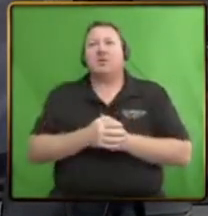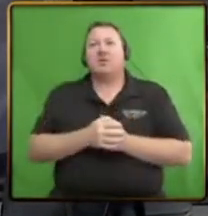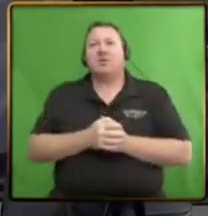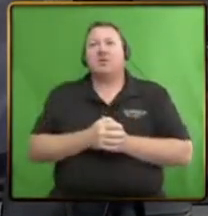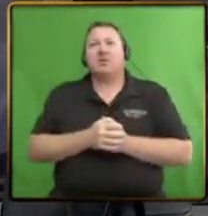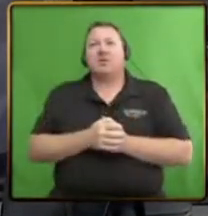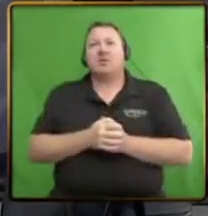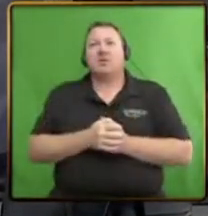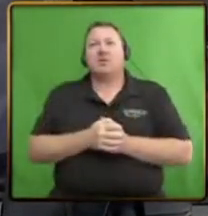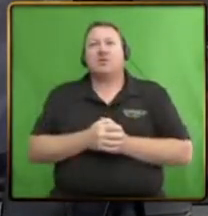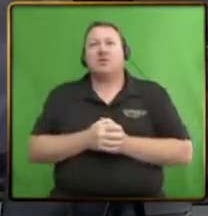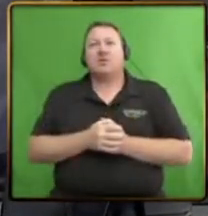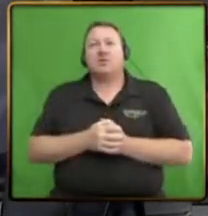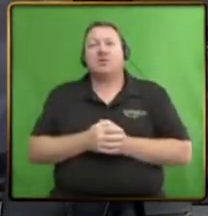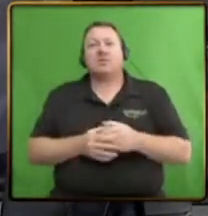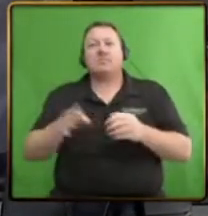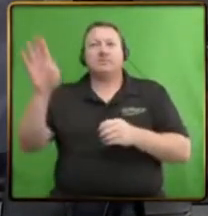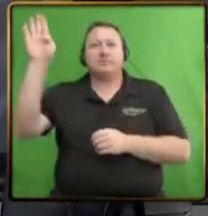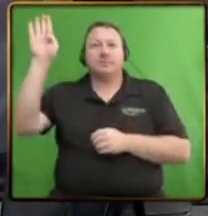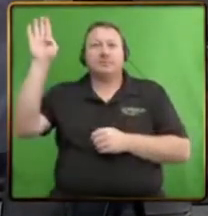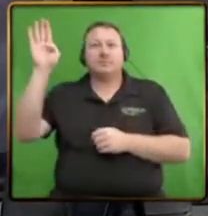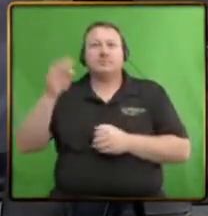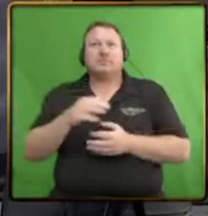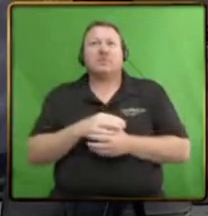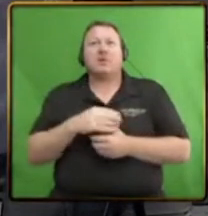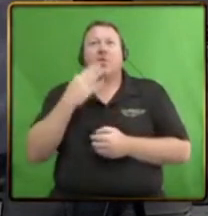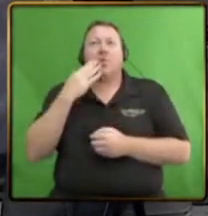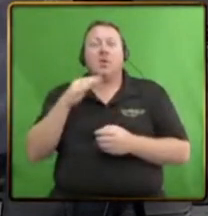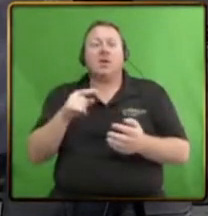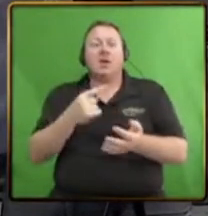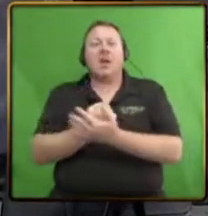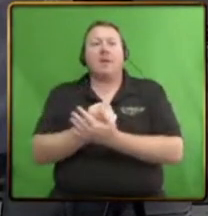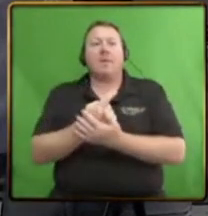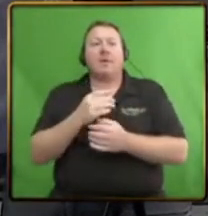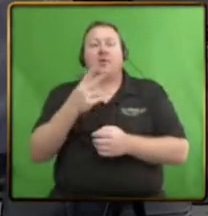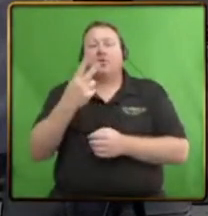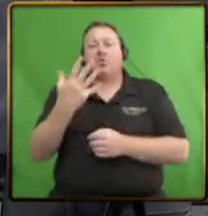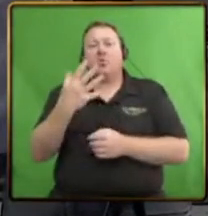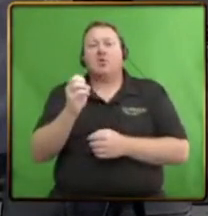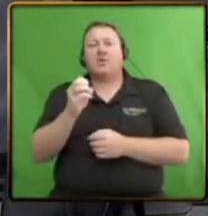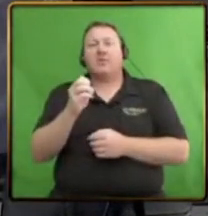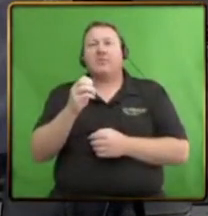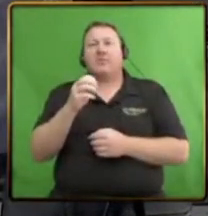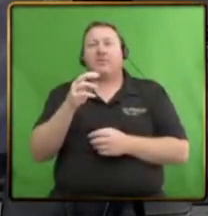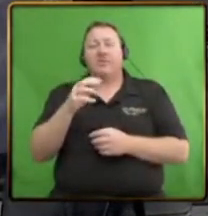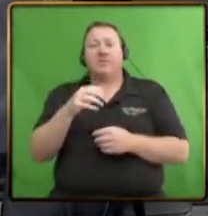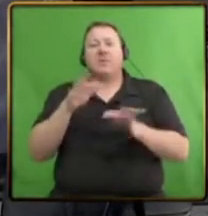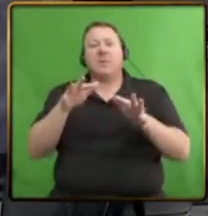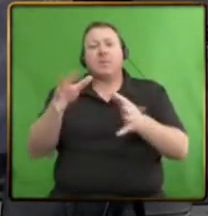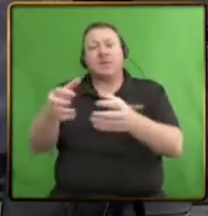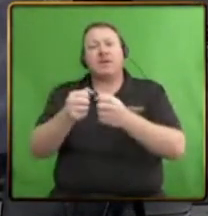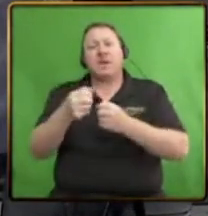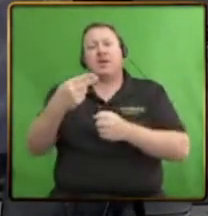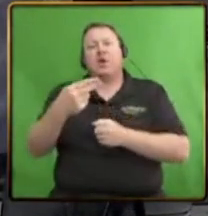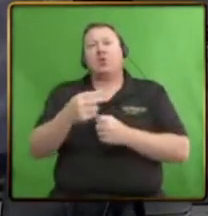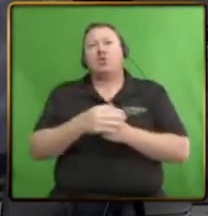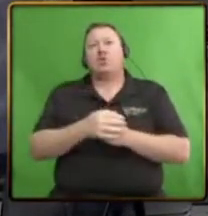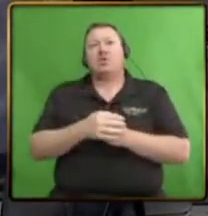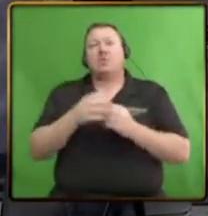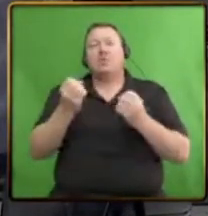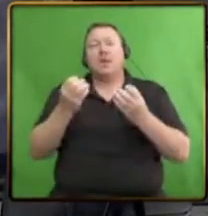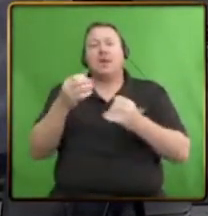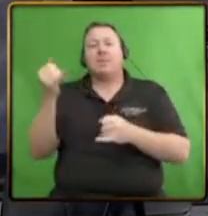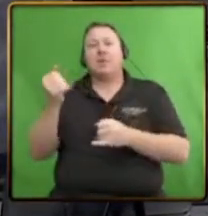When unimaginable atrocities were committed and 250 hostages were taken, many of those will be